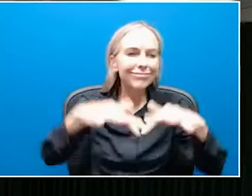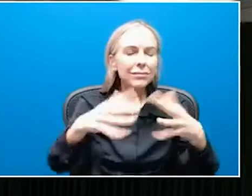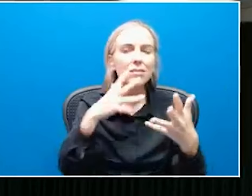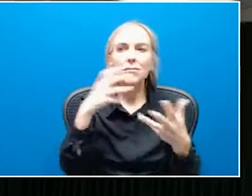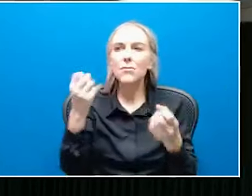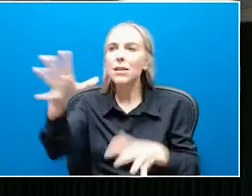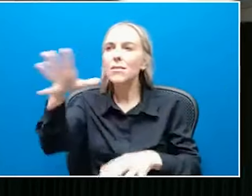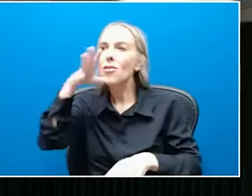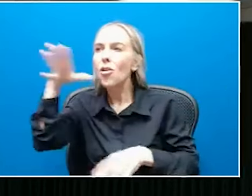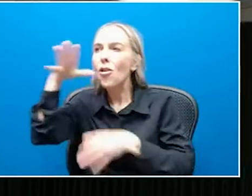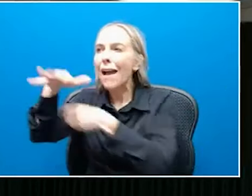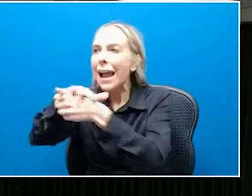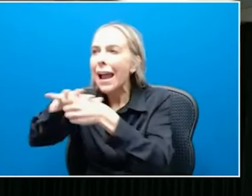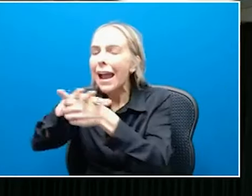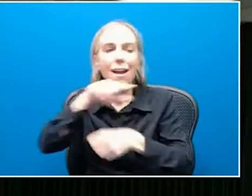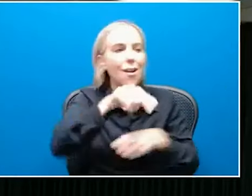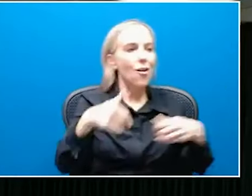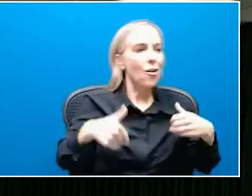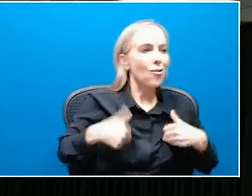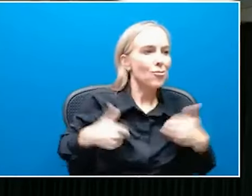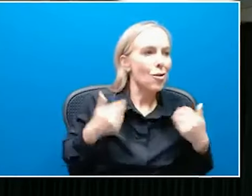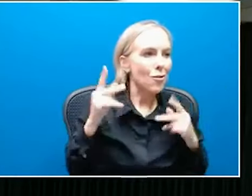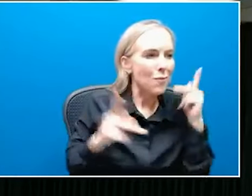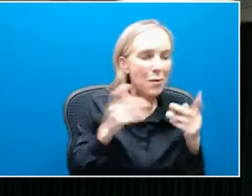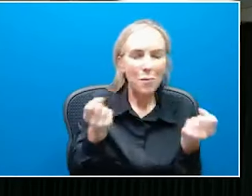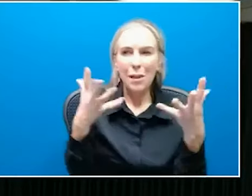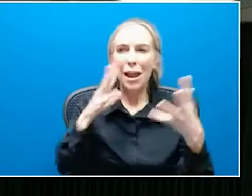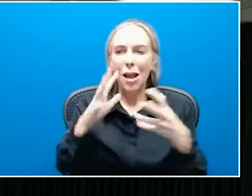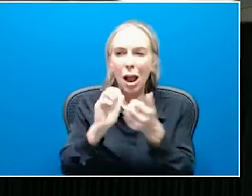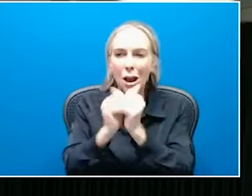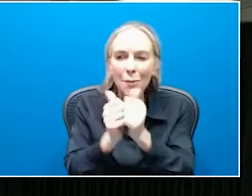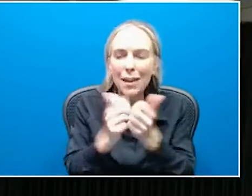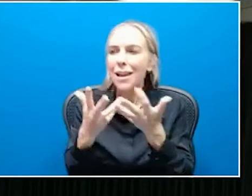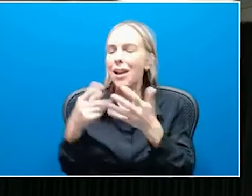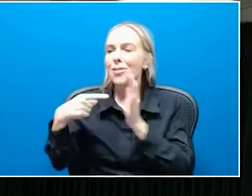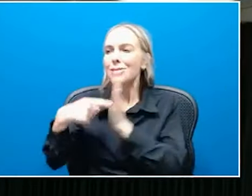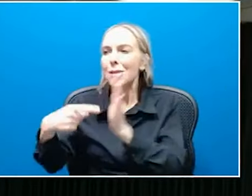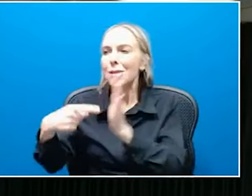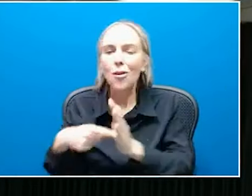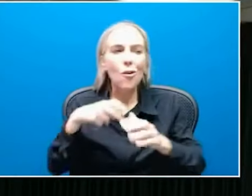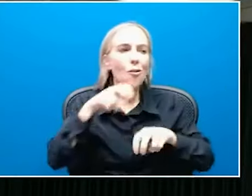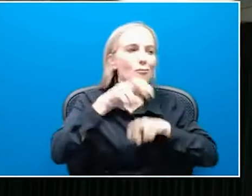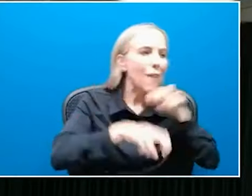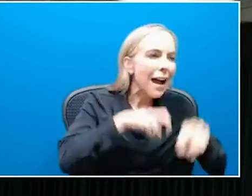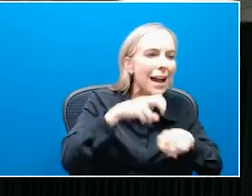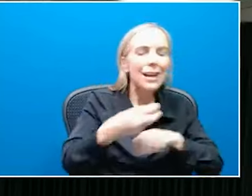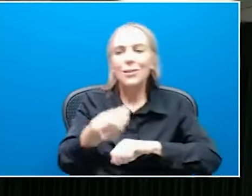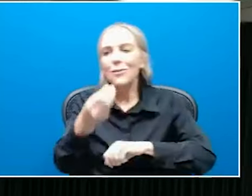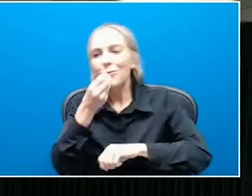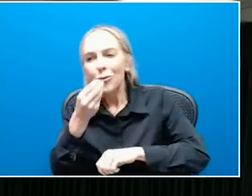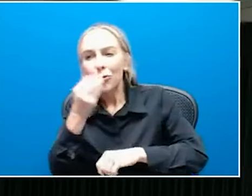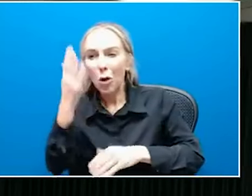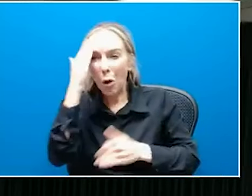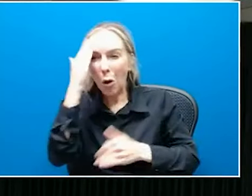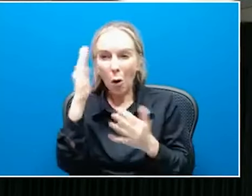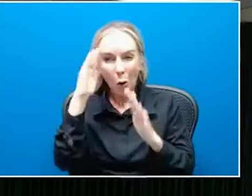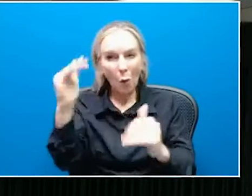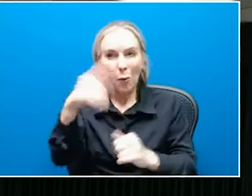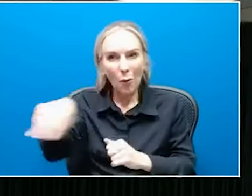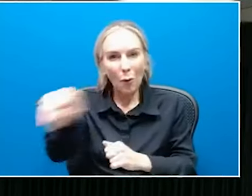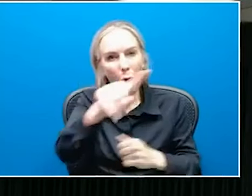young people, great competitions, great demonstrations, rides, food. We hope everybody gets out and enjoys the Kentucky